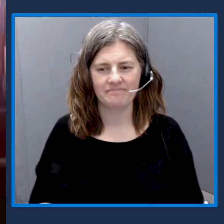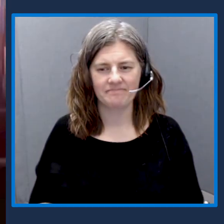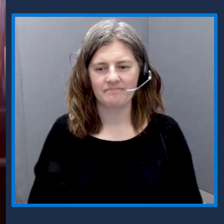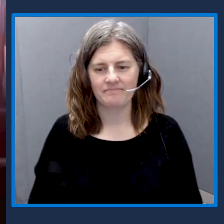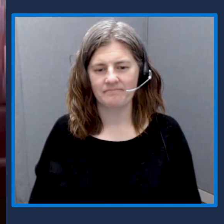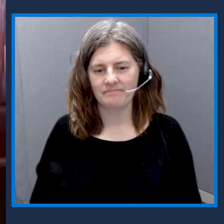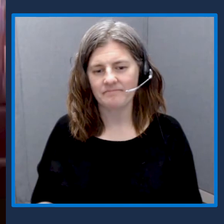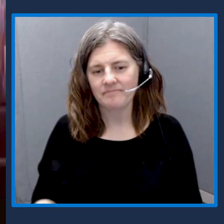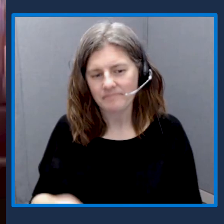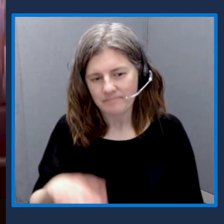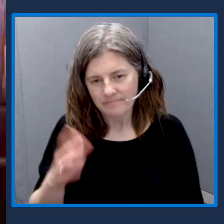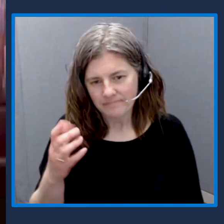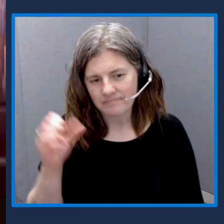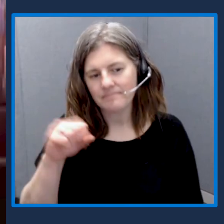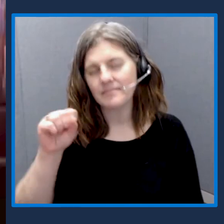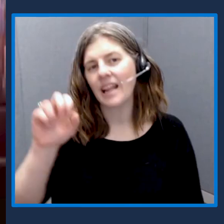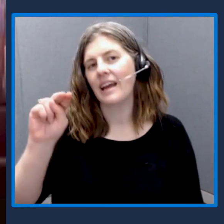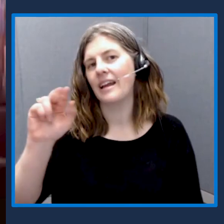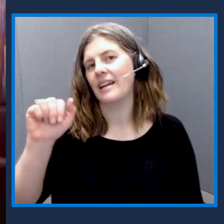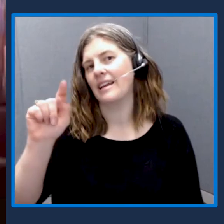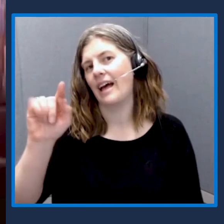Absolutely. I added,